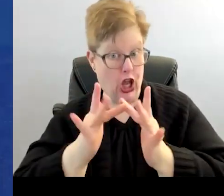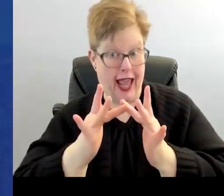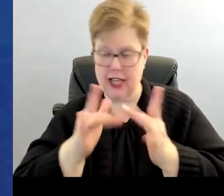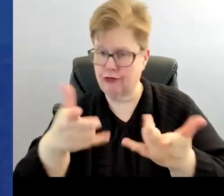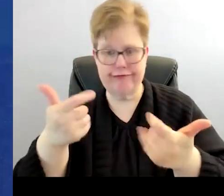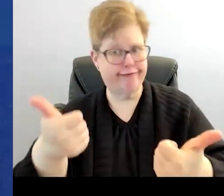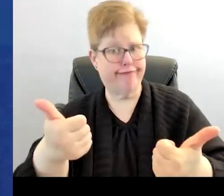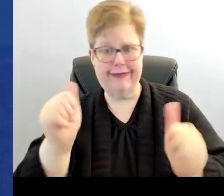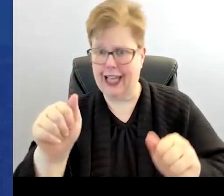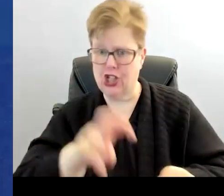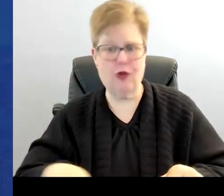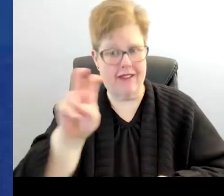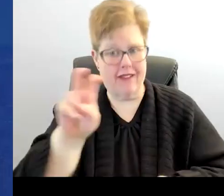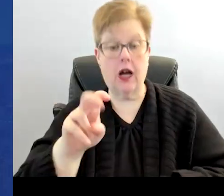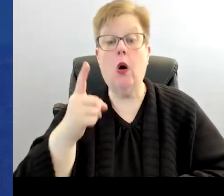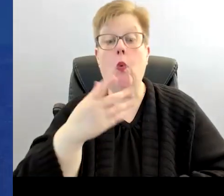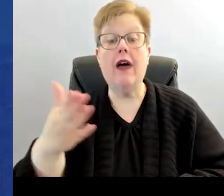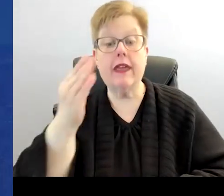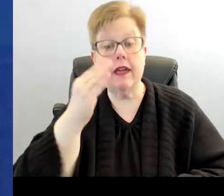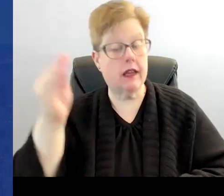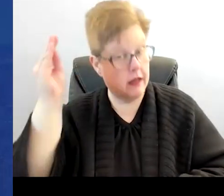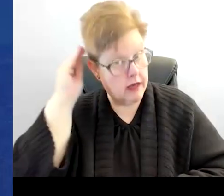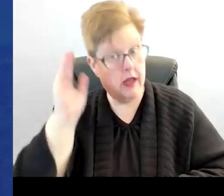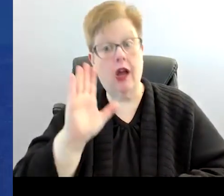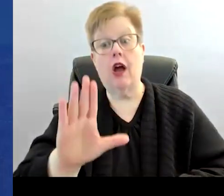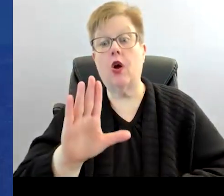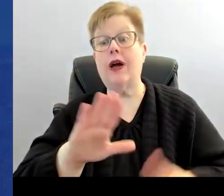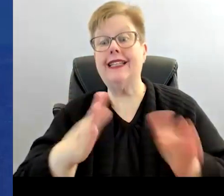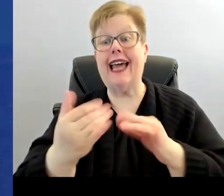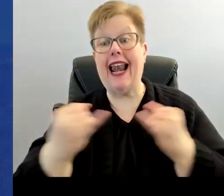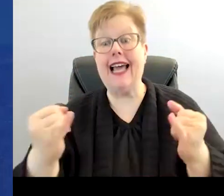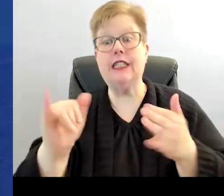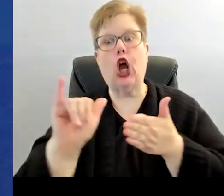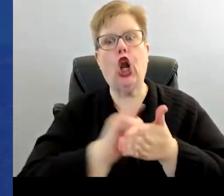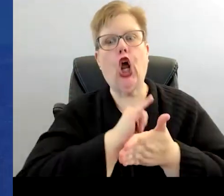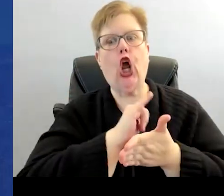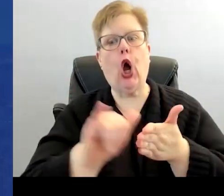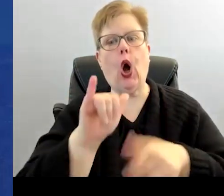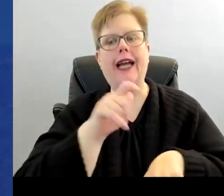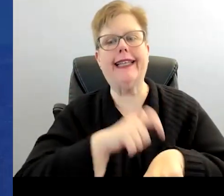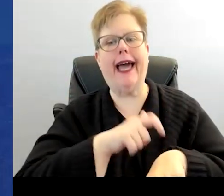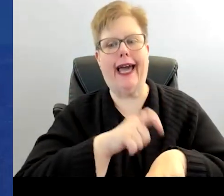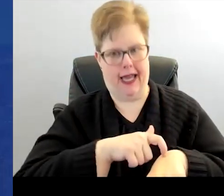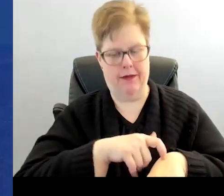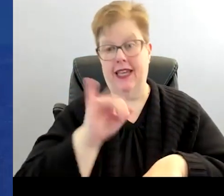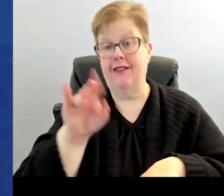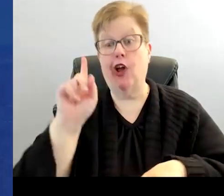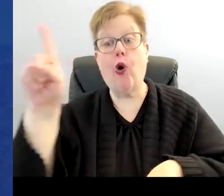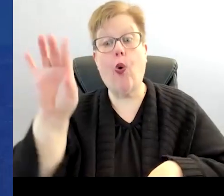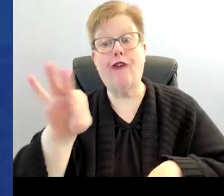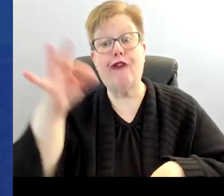are good to travel. One thing to remember, however, is that your deadlines are New York City time. So if you go to